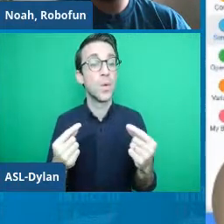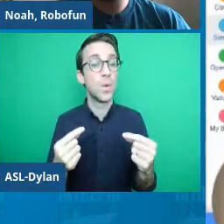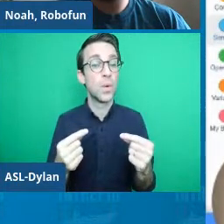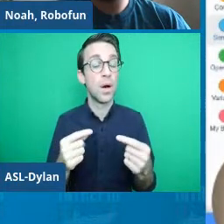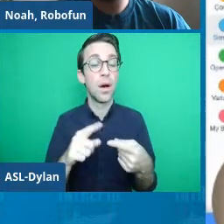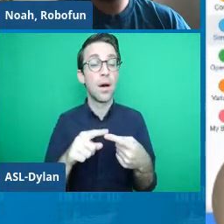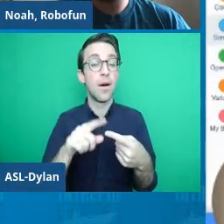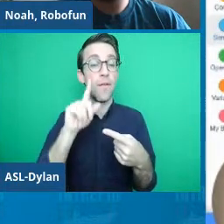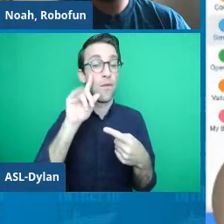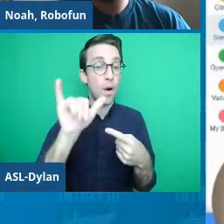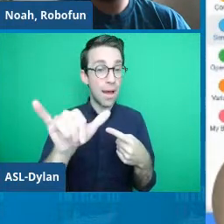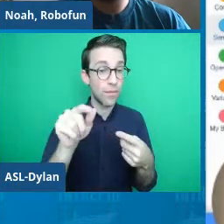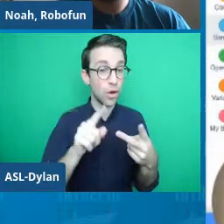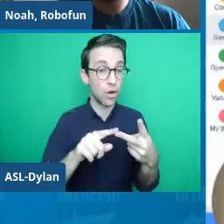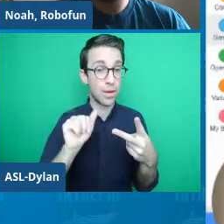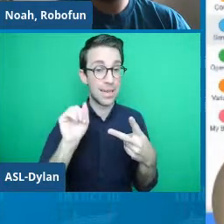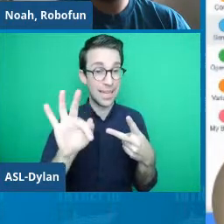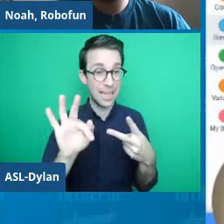if